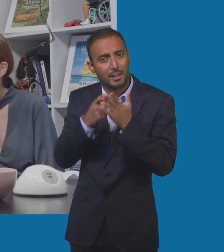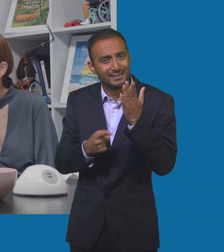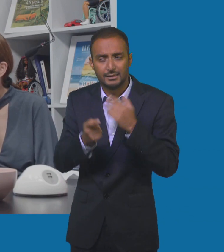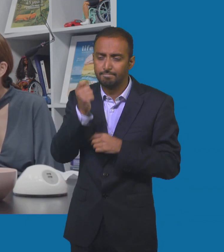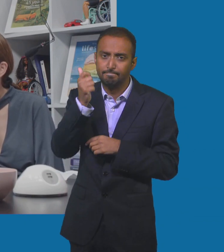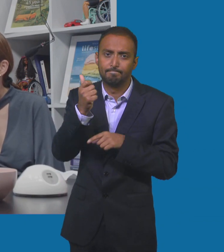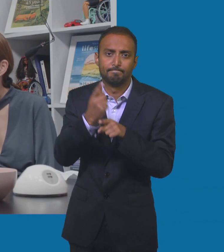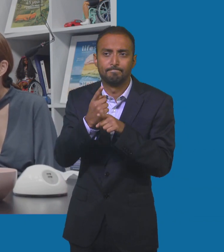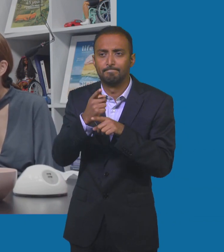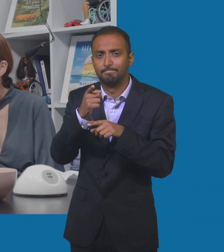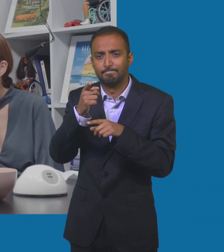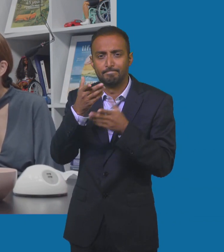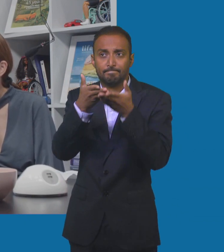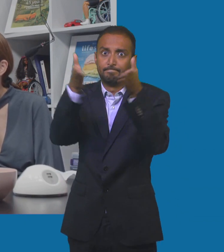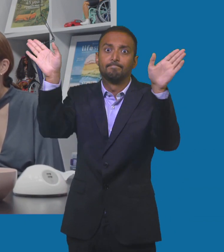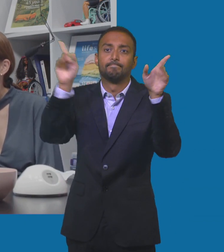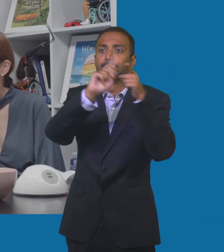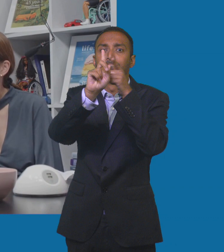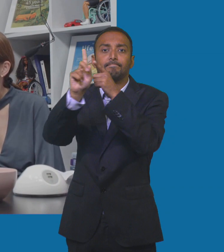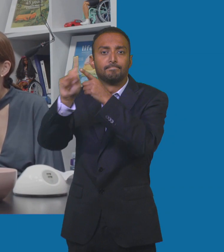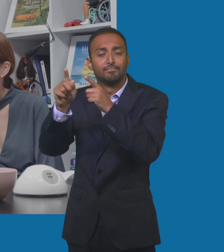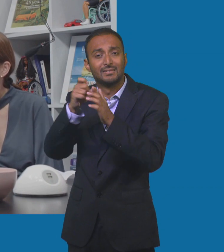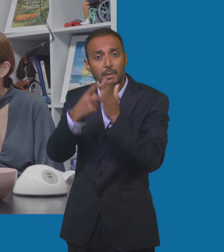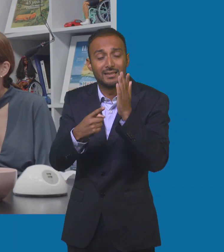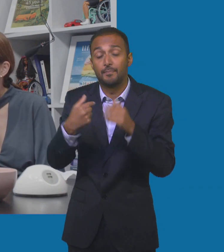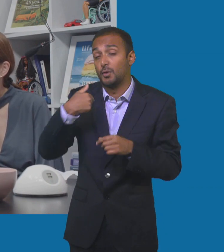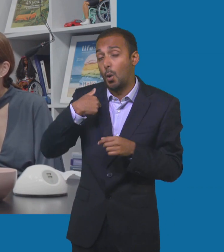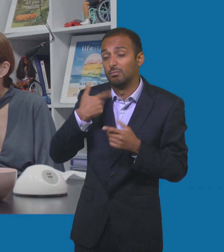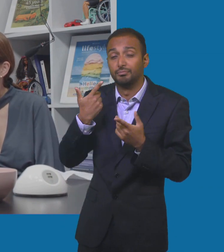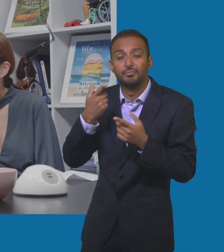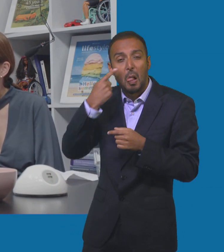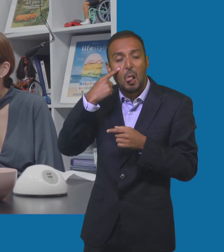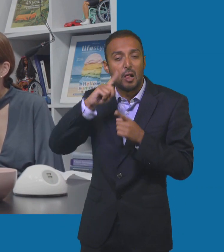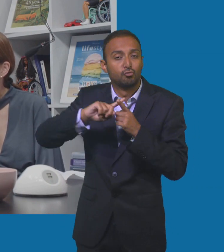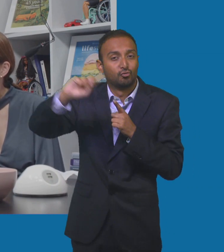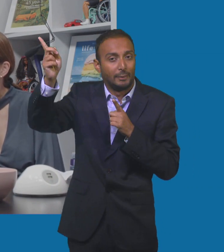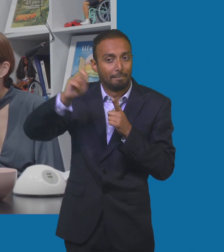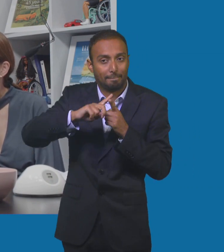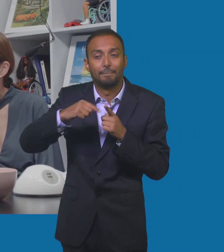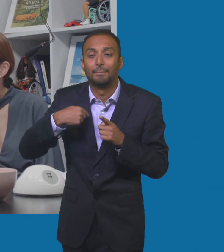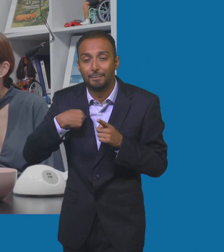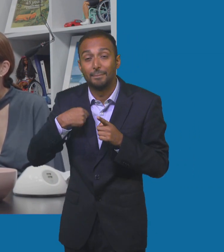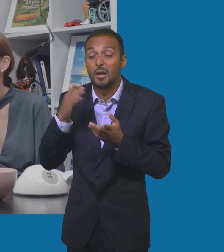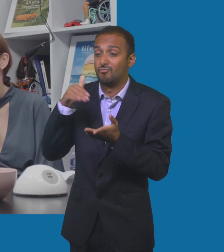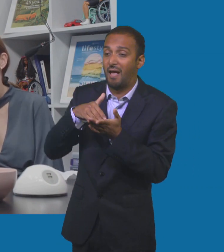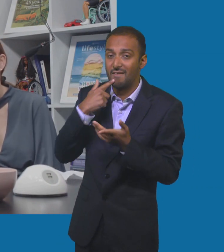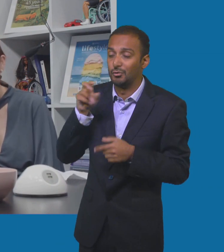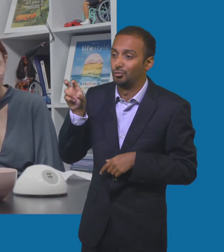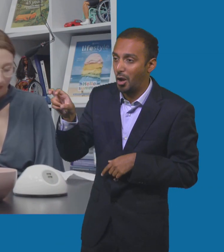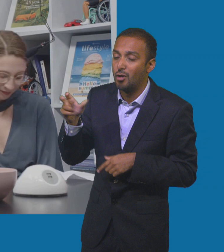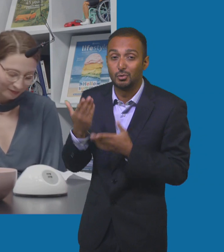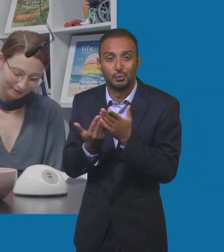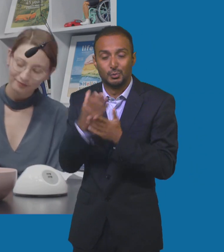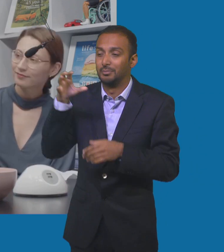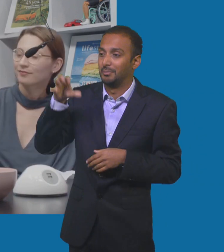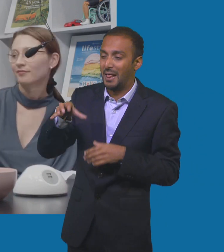things we found on our trip when we were trying all these new charging places was that often we'd get to a new place and we'd have to download a new app, and then we'd